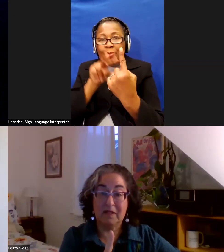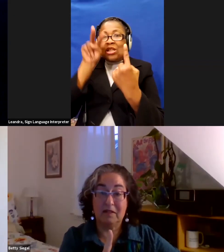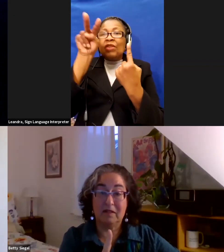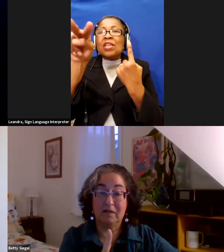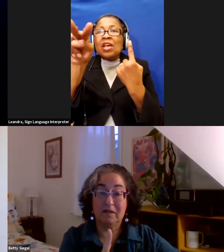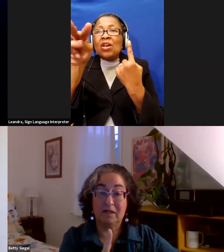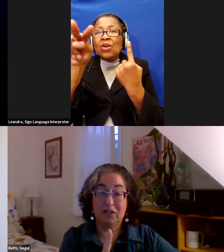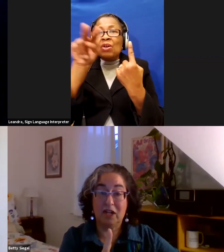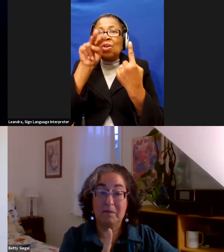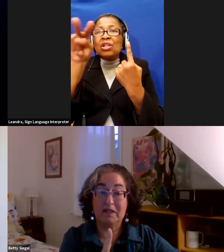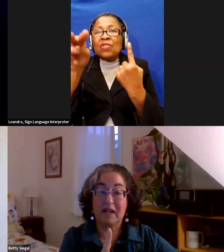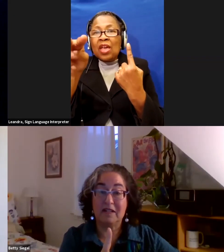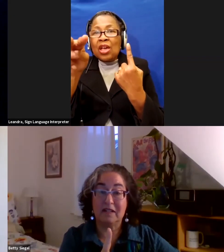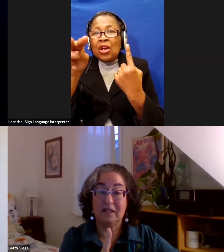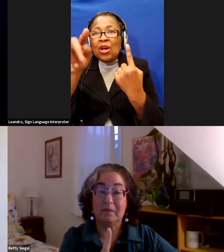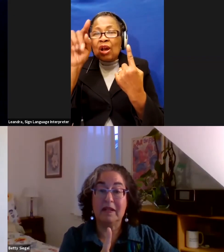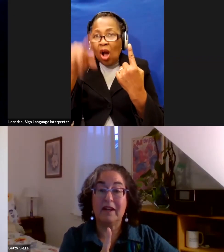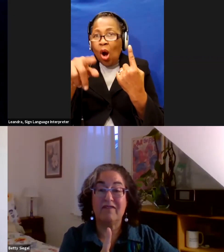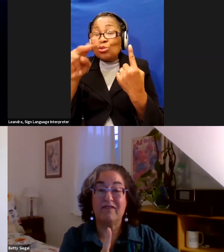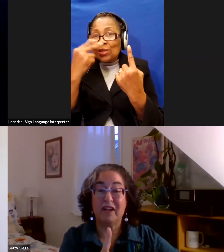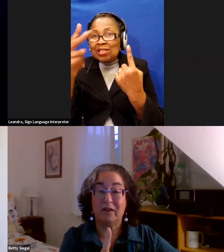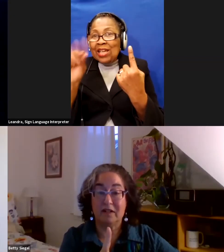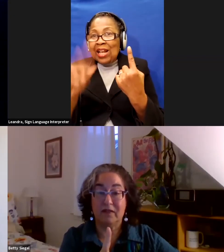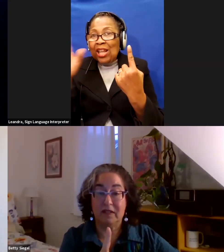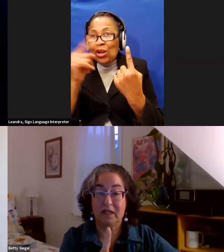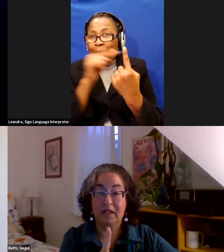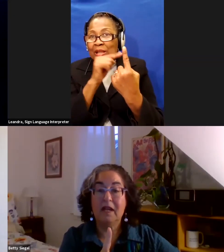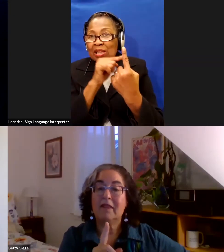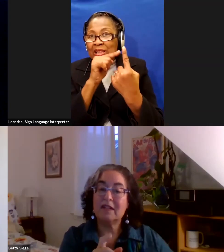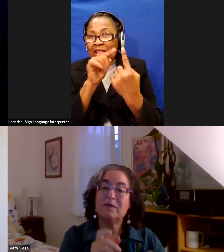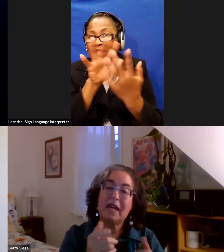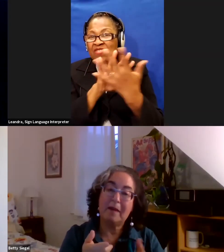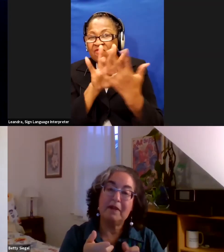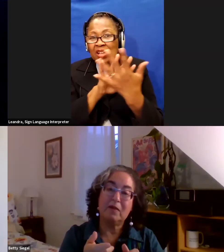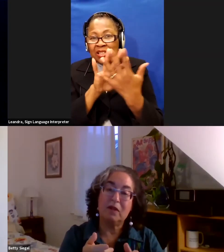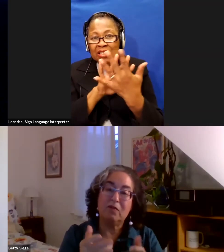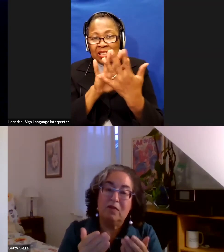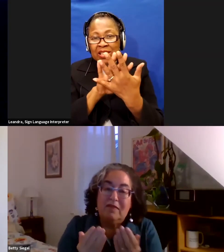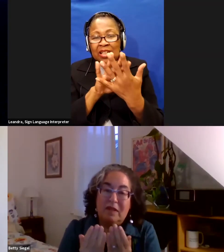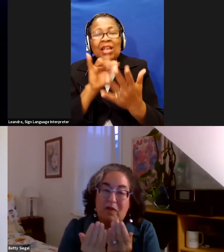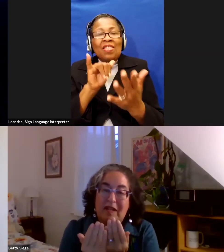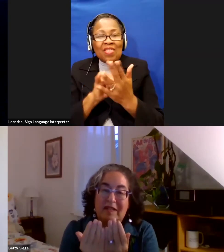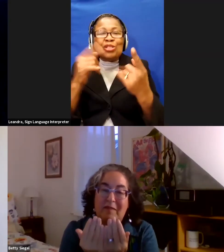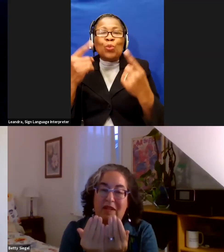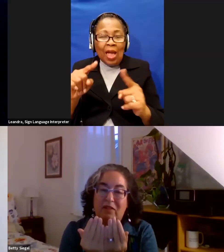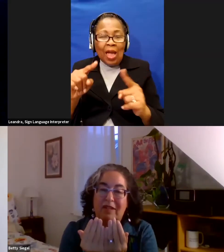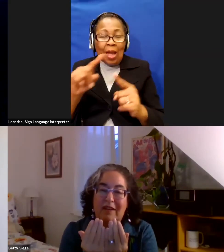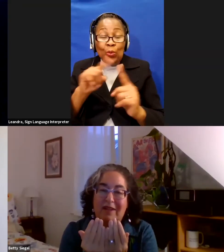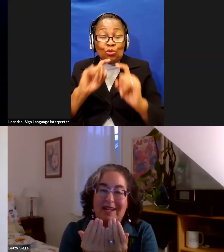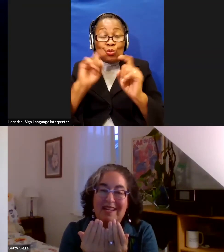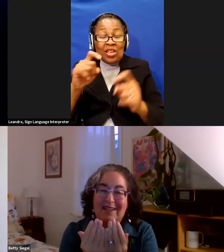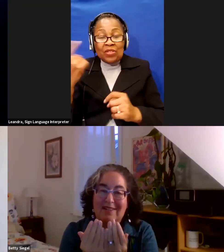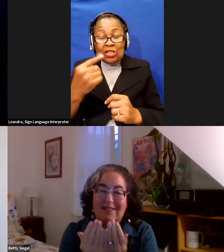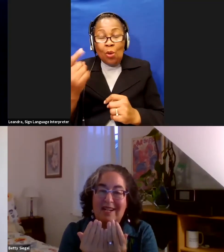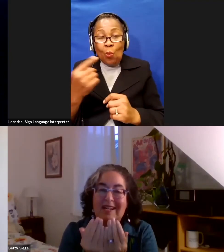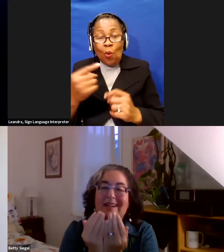snaps into shape. It's nice and clear, but now your finger is fuzzy. That's what's happening when you give someone something to look at